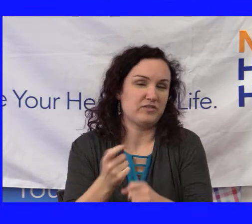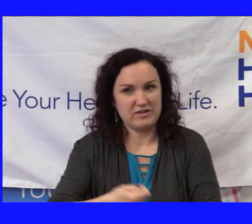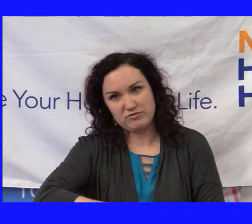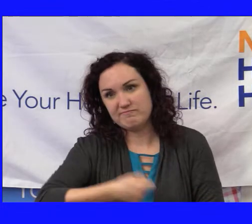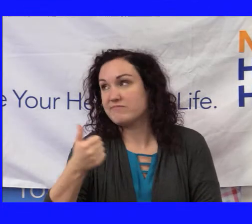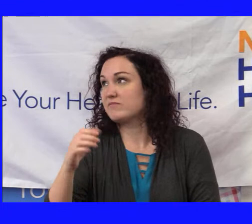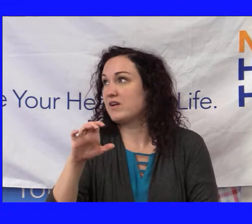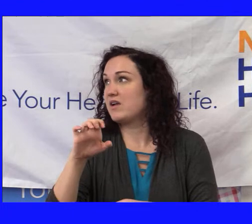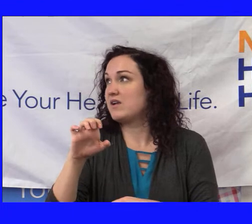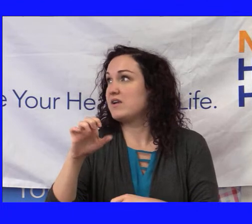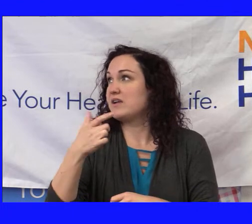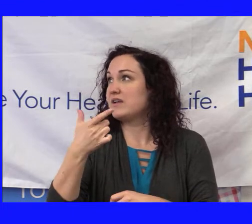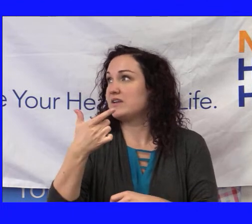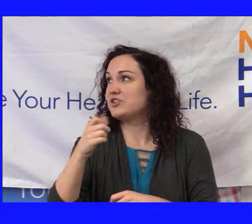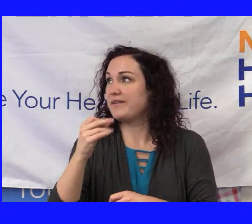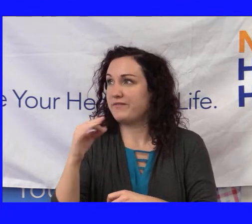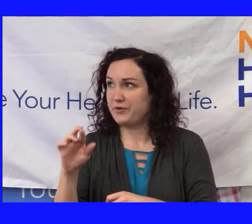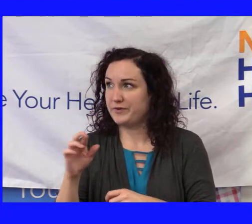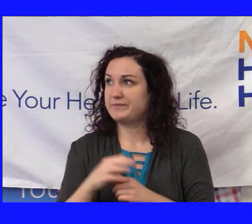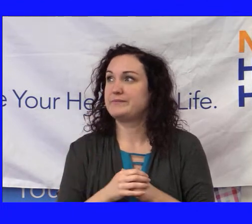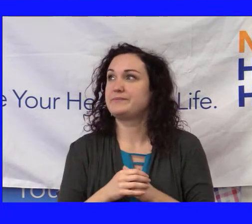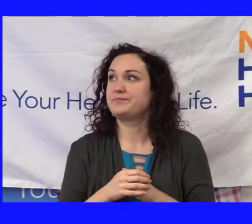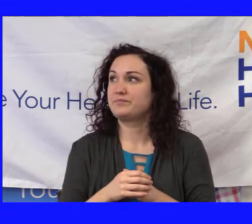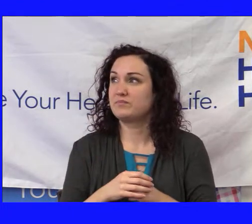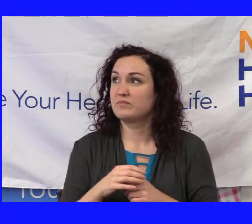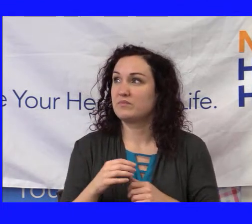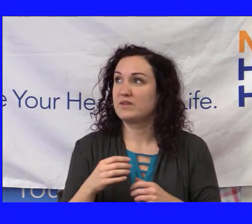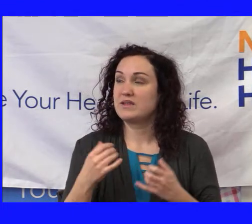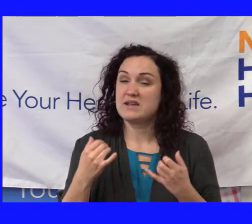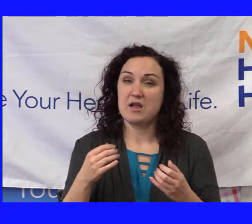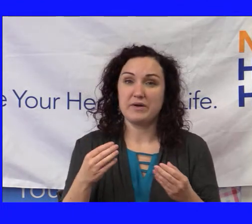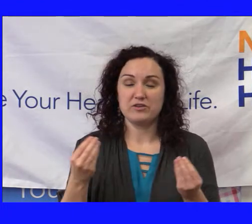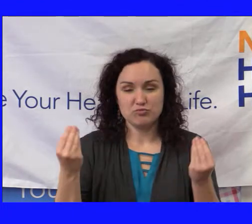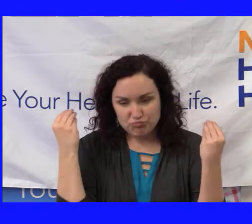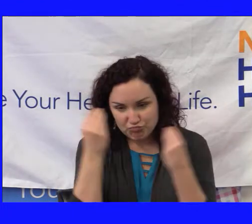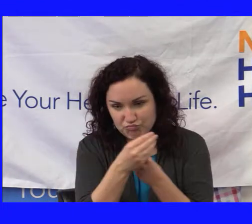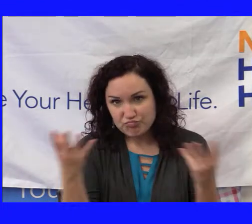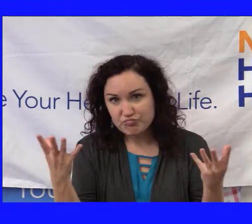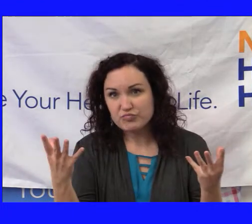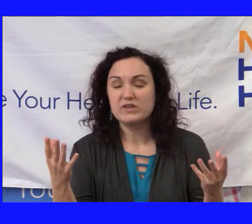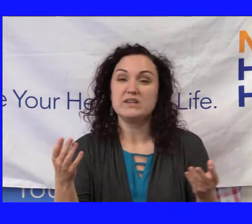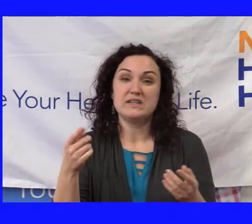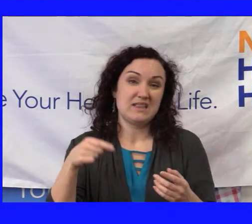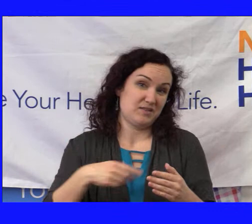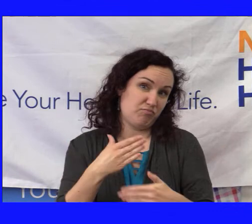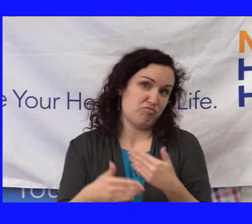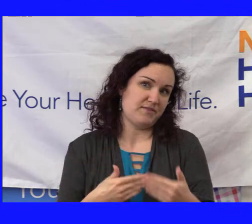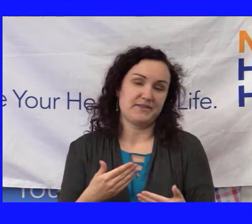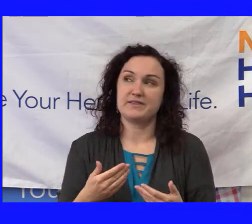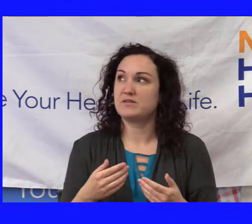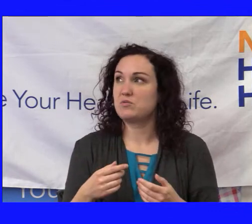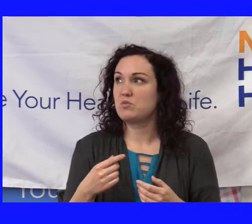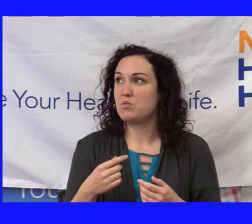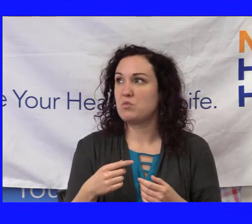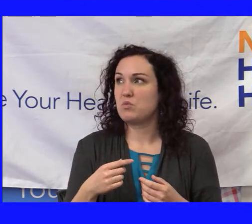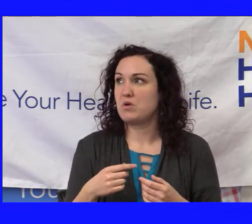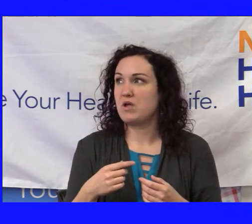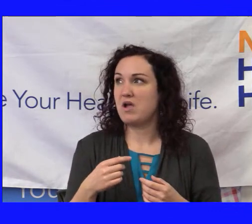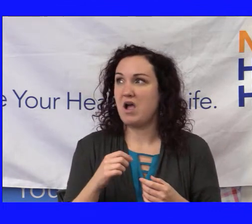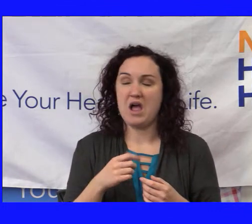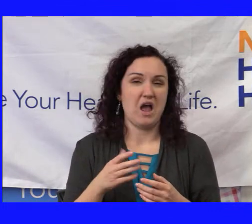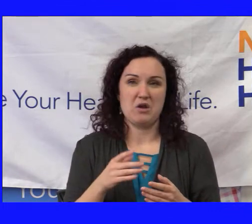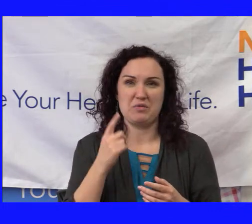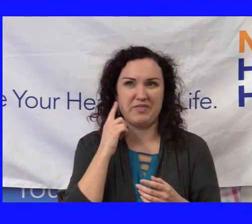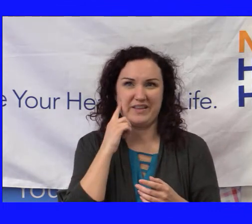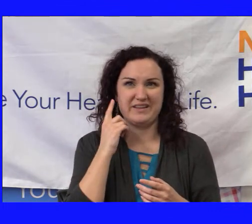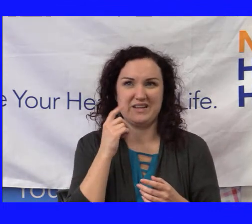Going from the nephrology work group, we then realized that we needed to socialize this process very heavily. And in one of the most democratic processes, I don't think I've